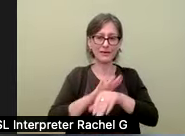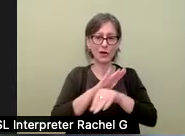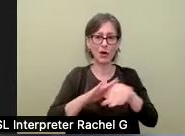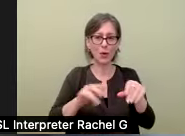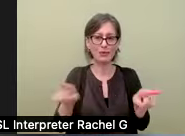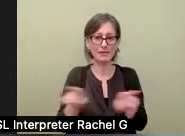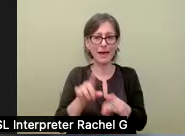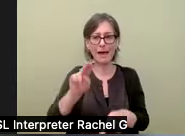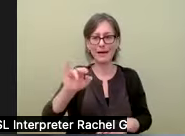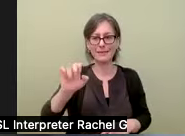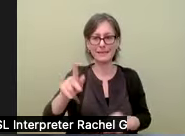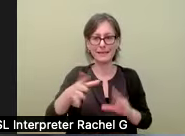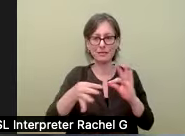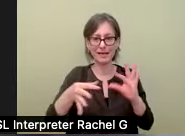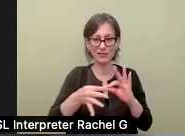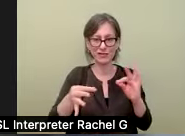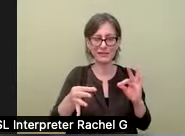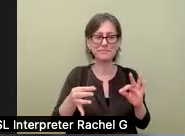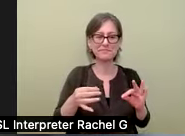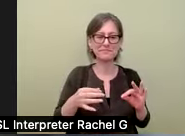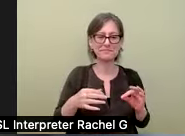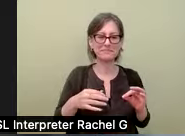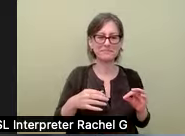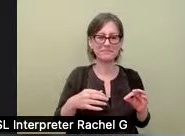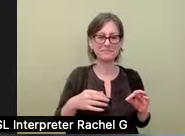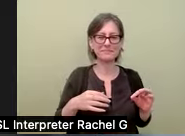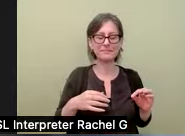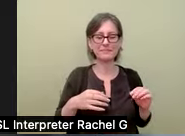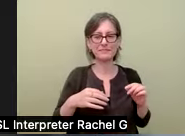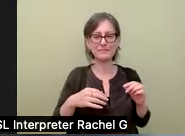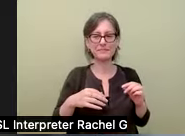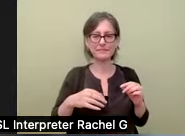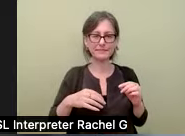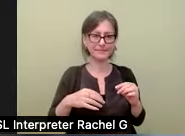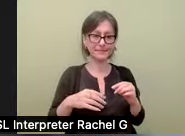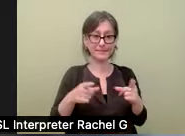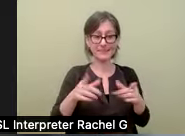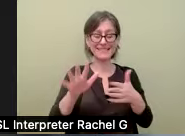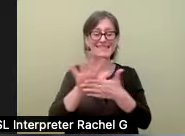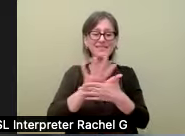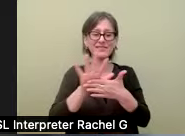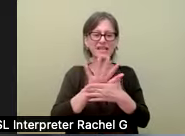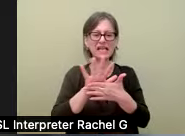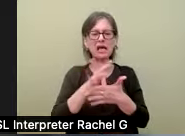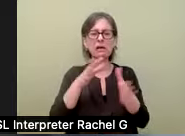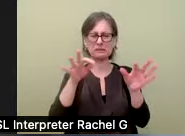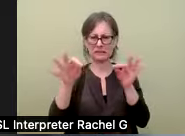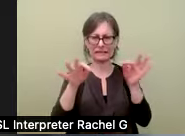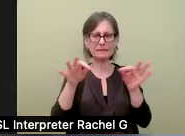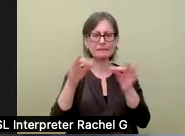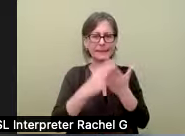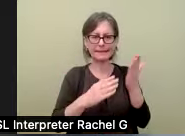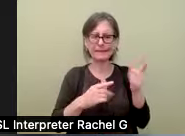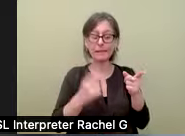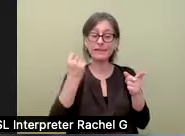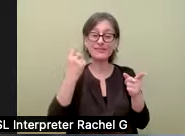mentioned, back in 2022. Next slide. So this here is a video, and I'll talk you through it a little bit. As